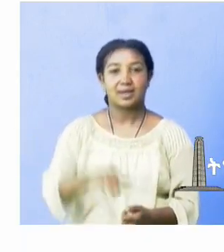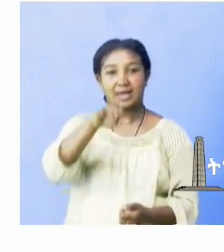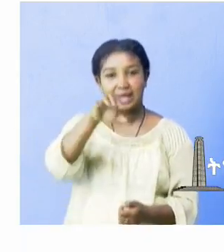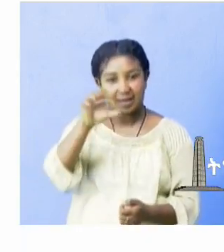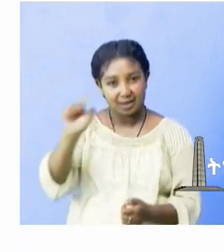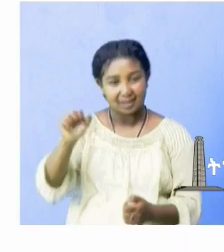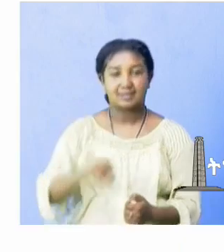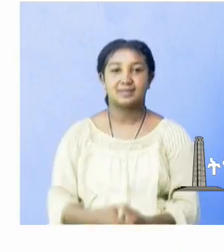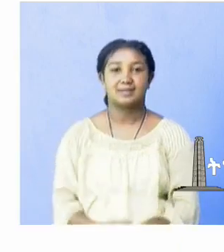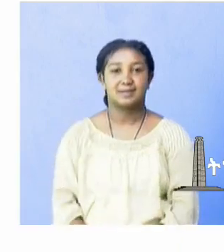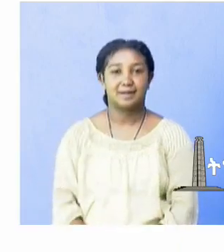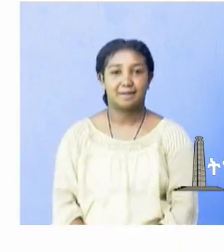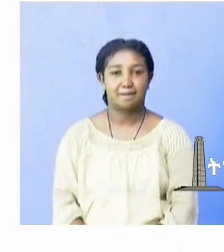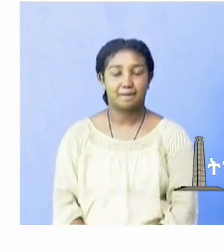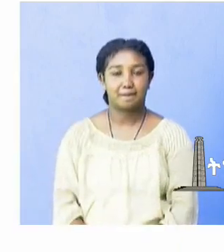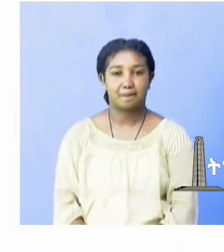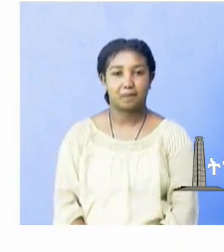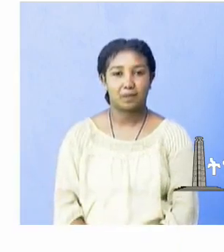ES,